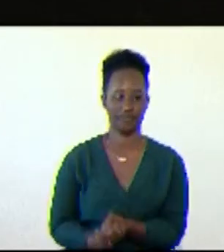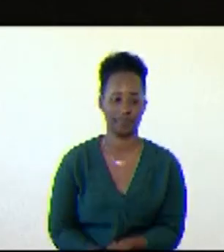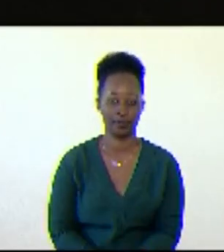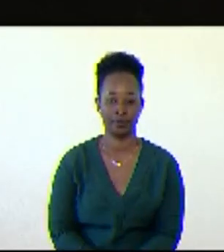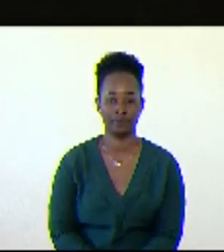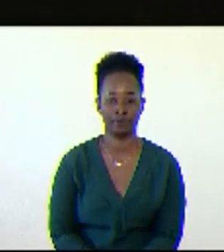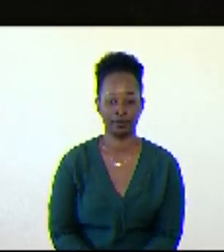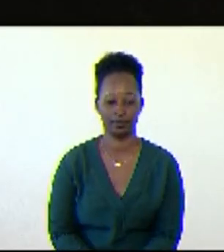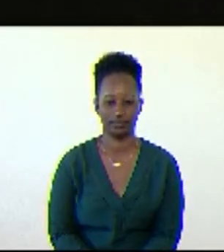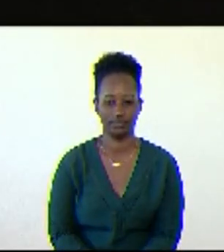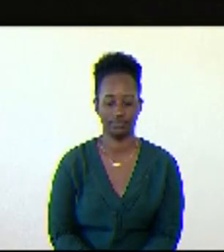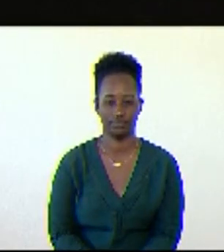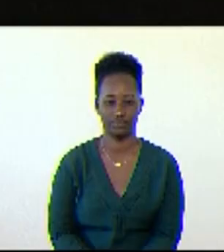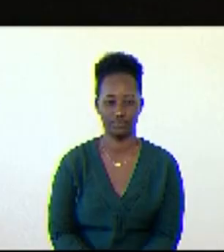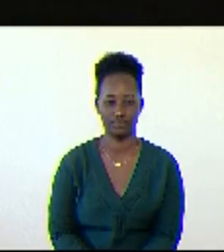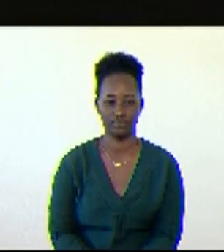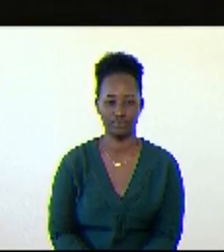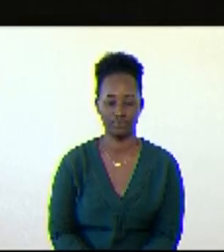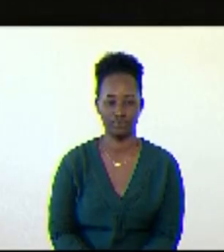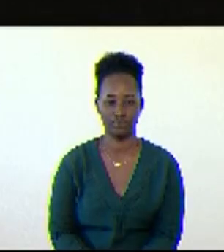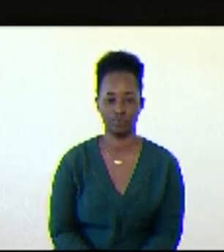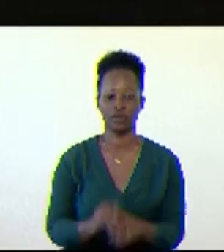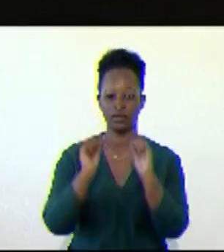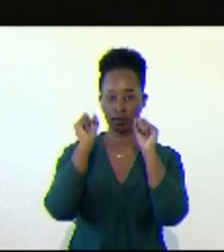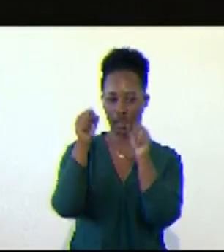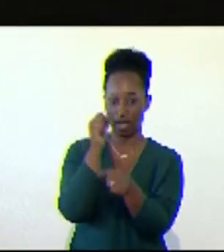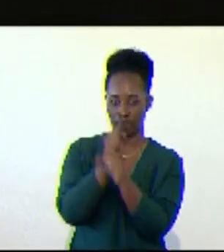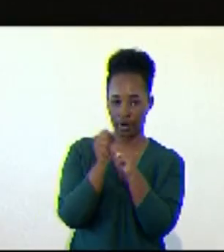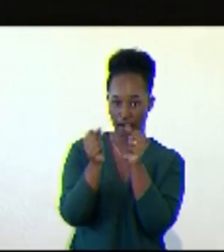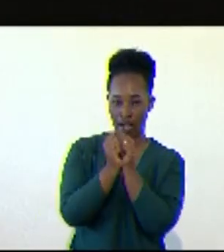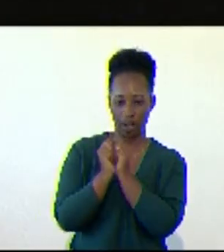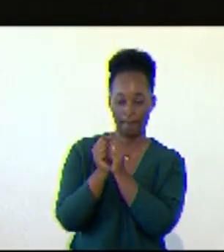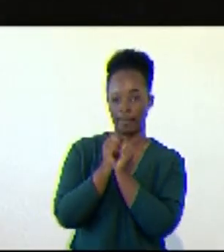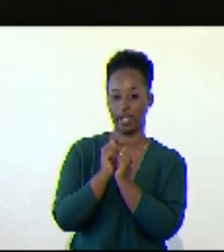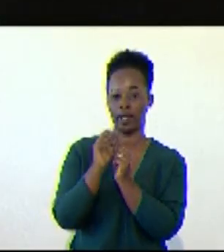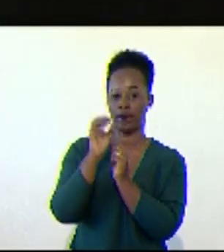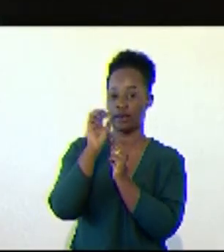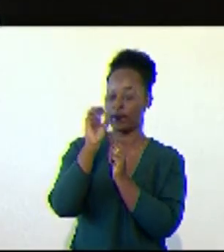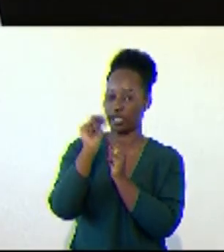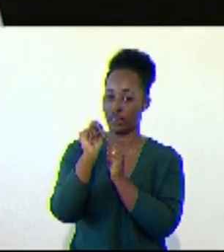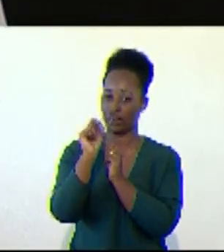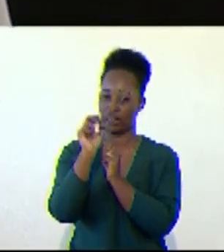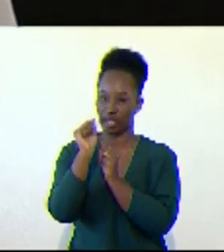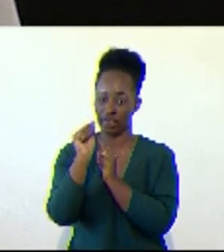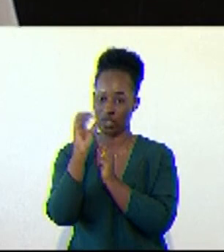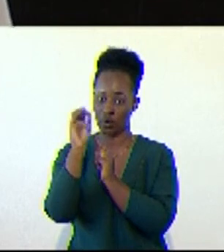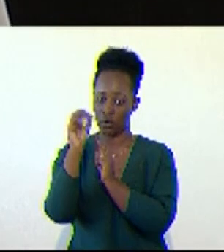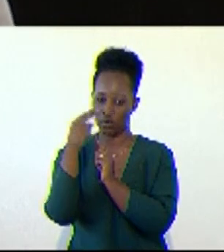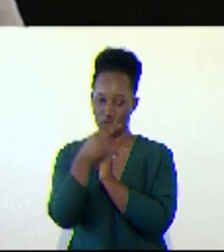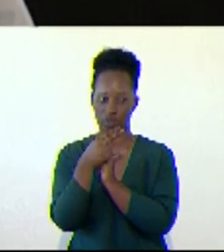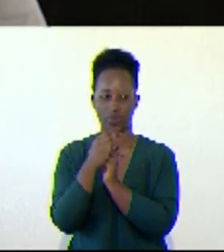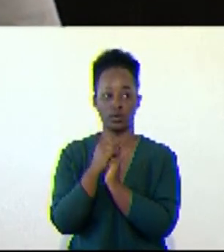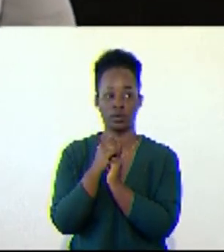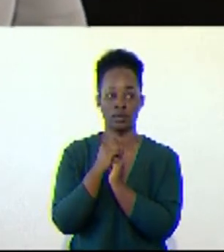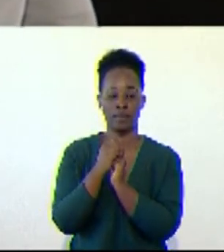3CH2Cl, which can react with sodium hydroxide dissolved in water, and